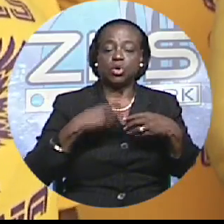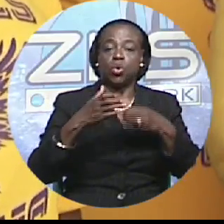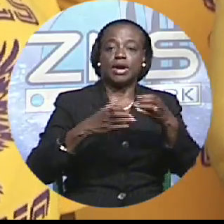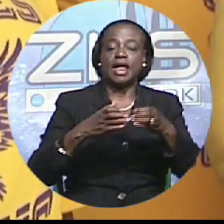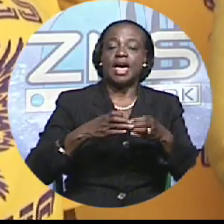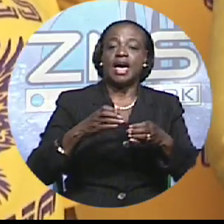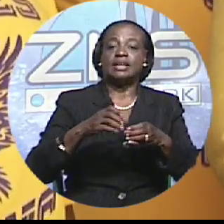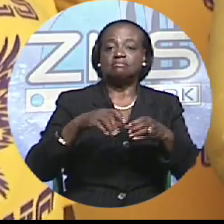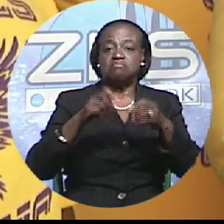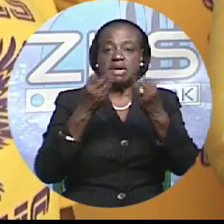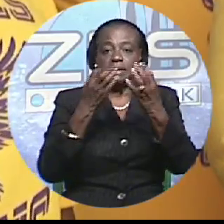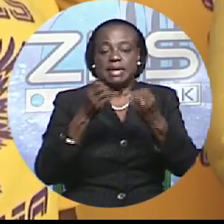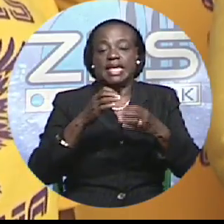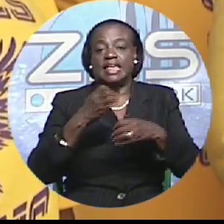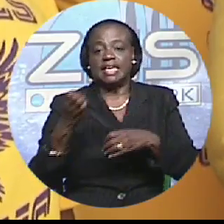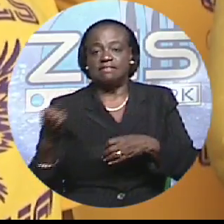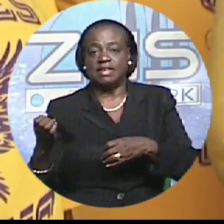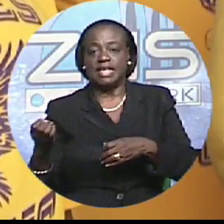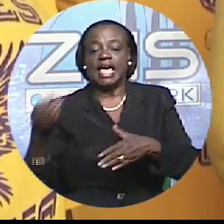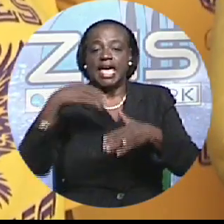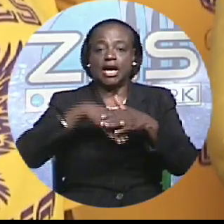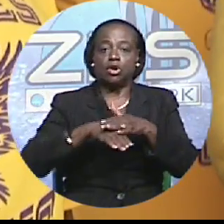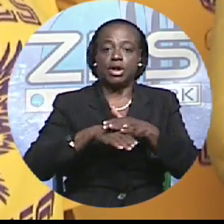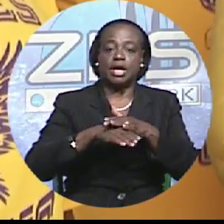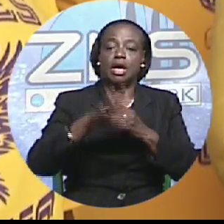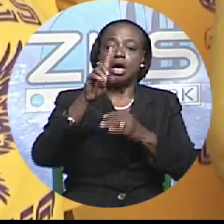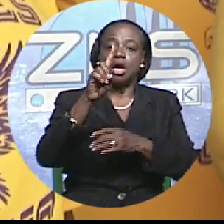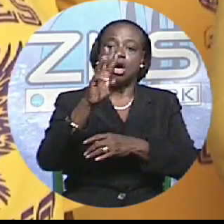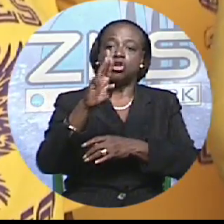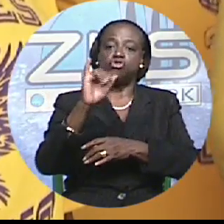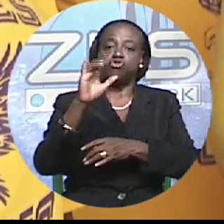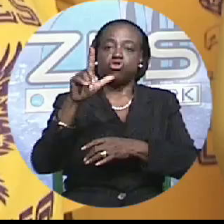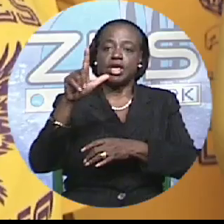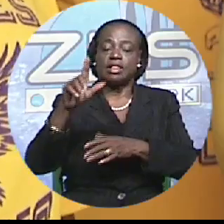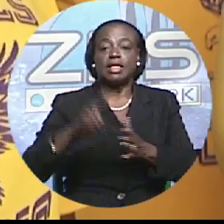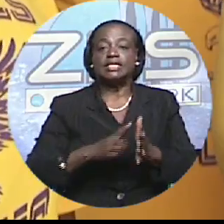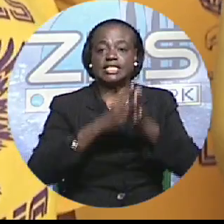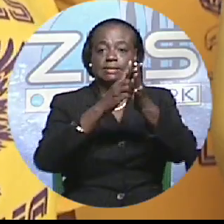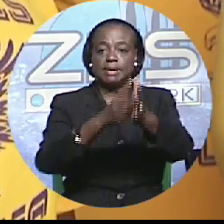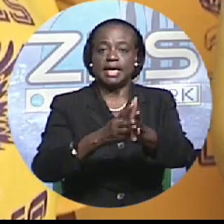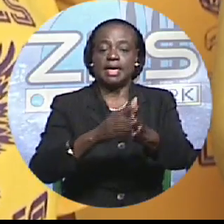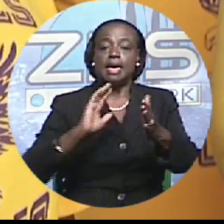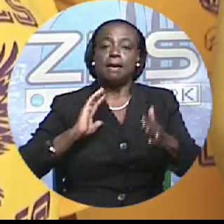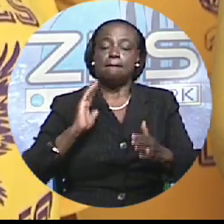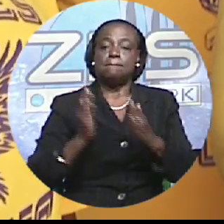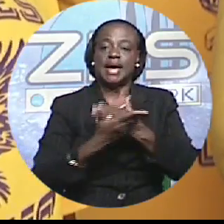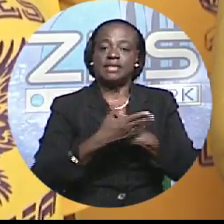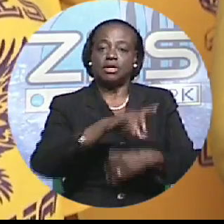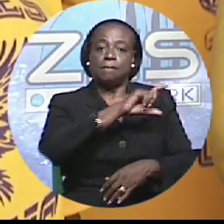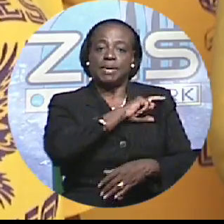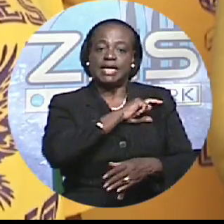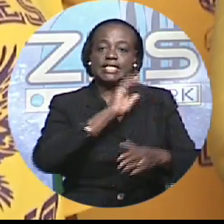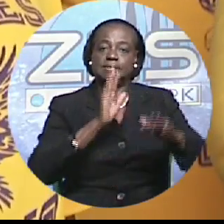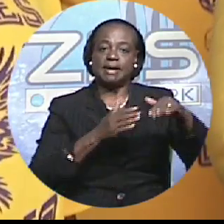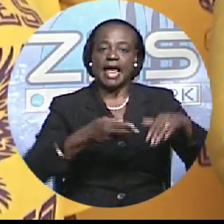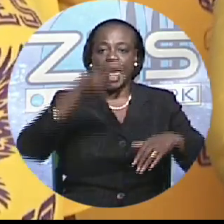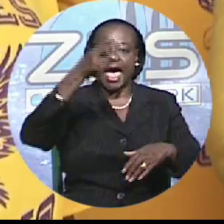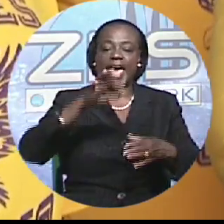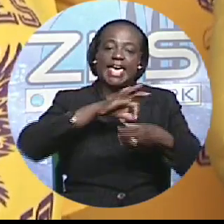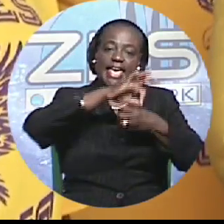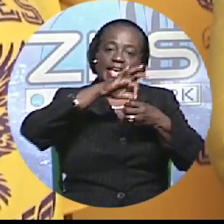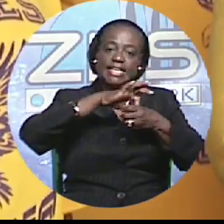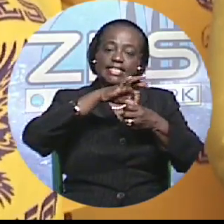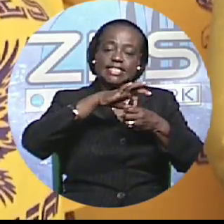series of events, including a drill display by the Royal Bahamas Police Force Band, high tea affair, and